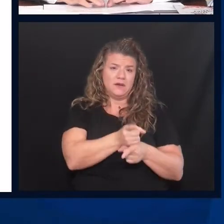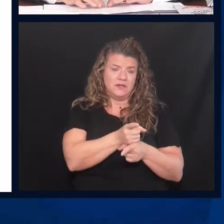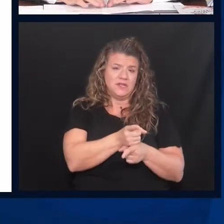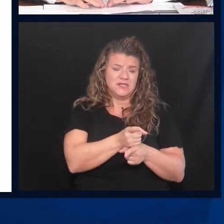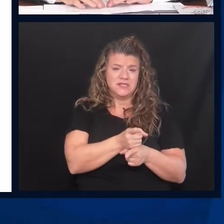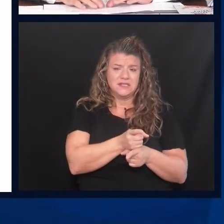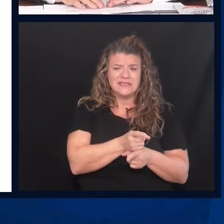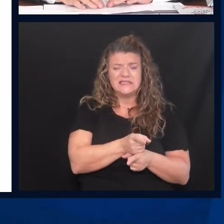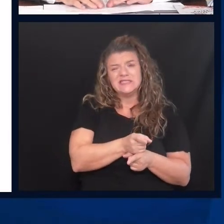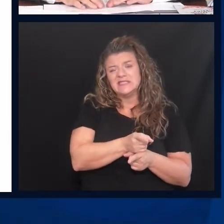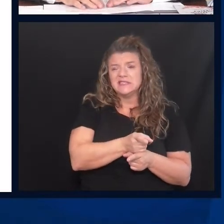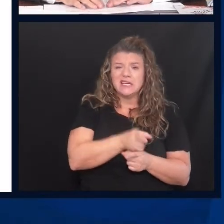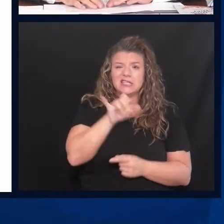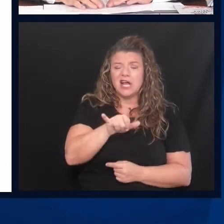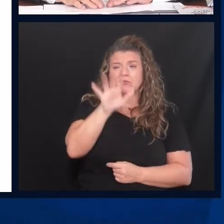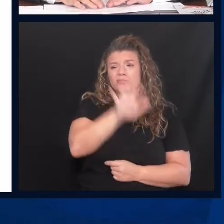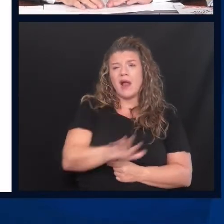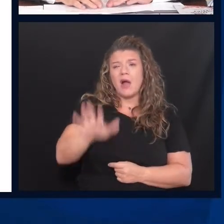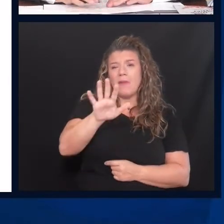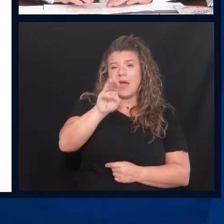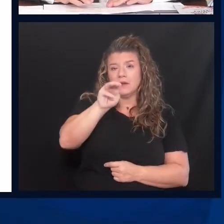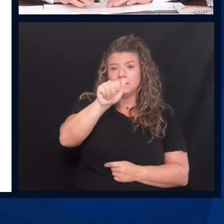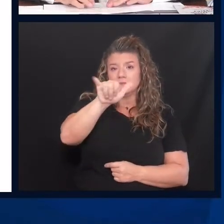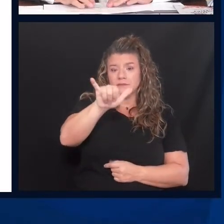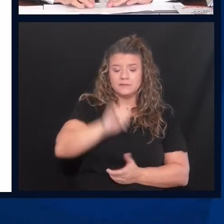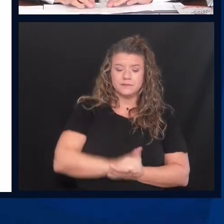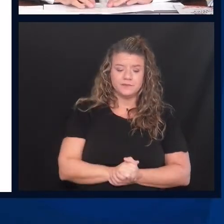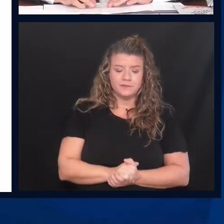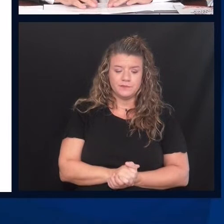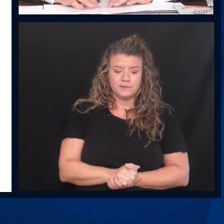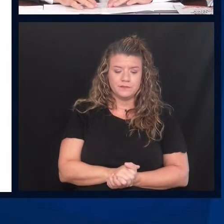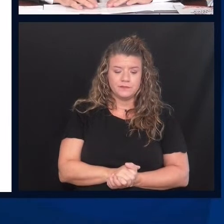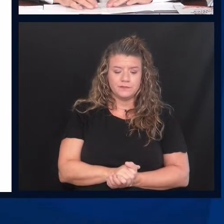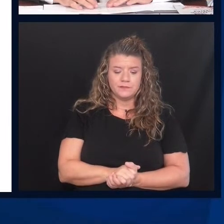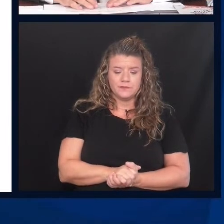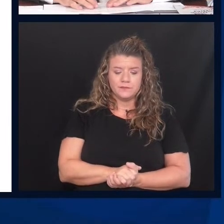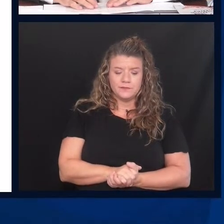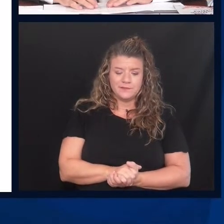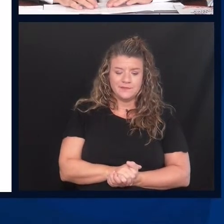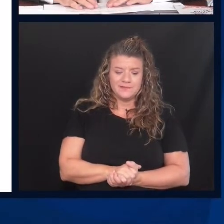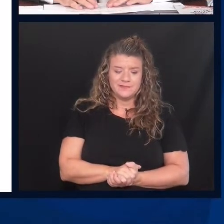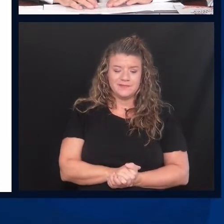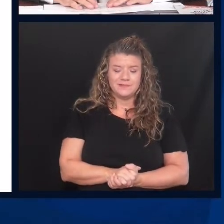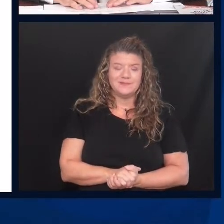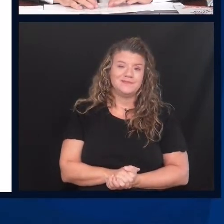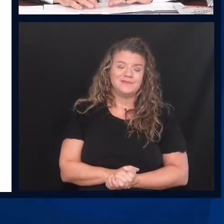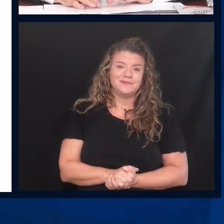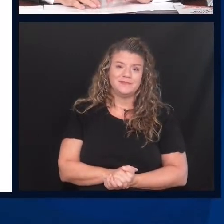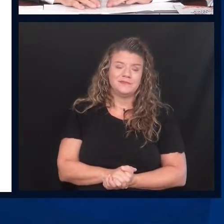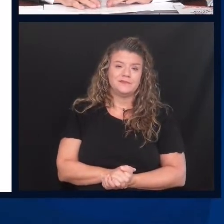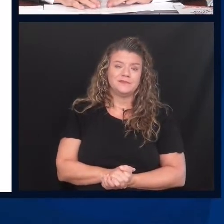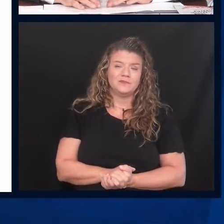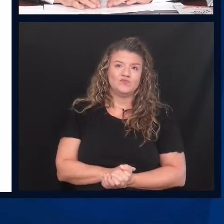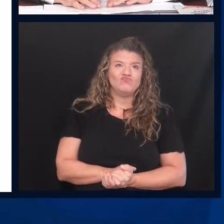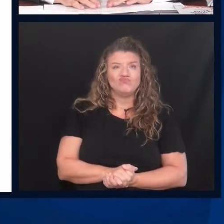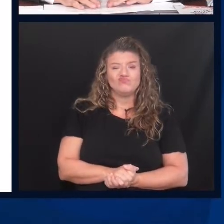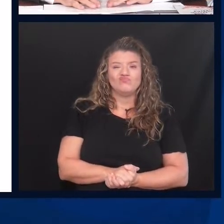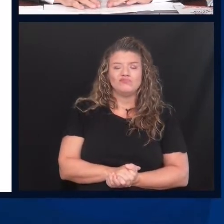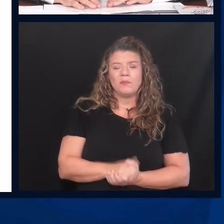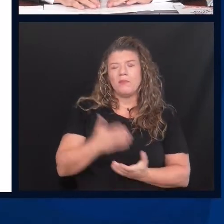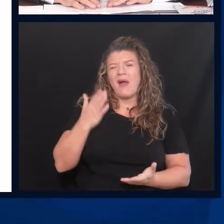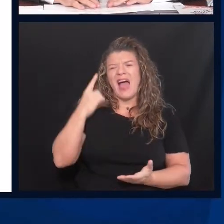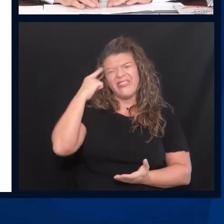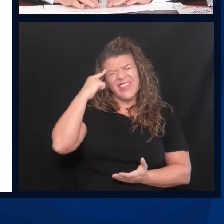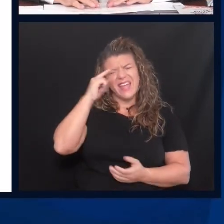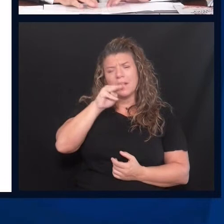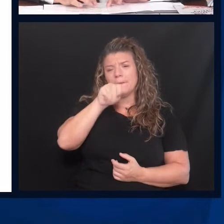was somewhere in the latter part of May. And then that was maybe around May the